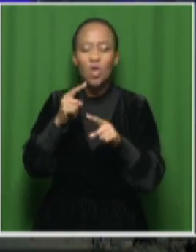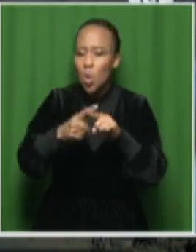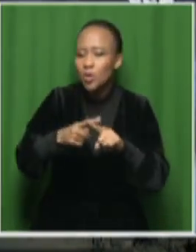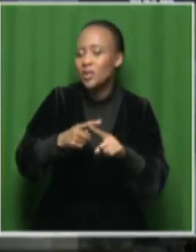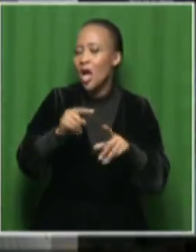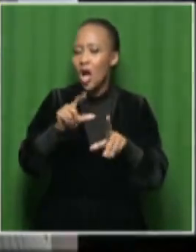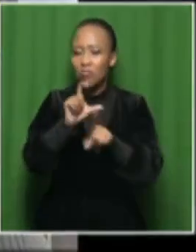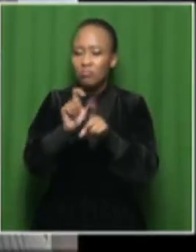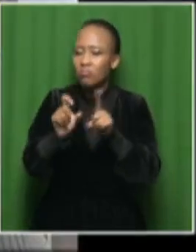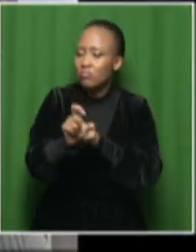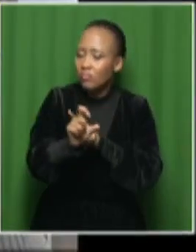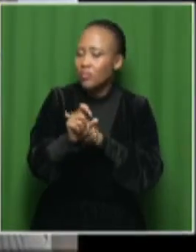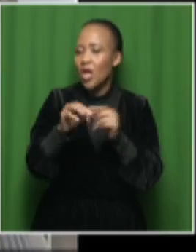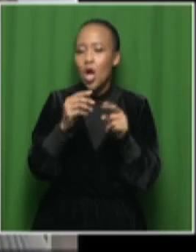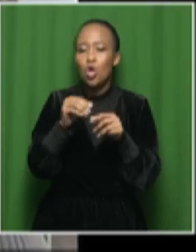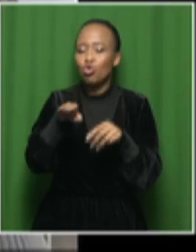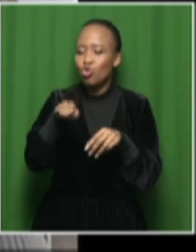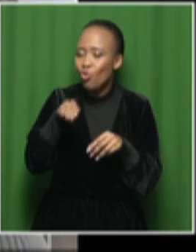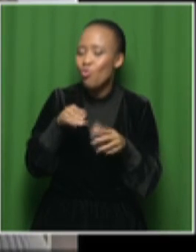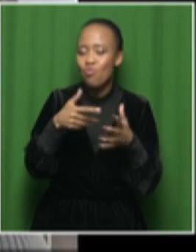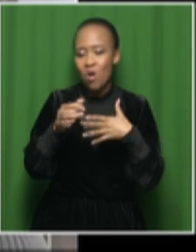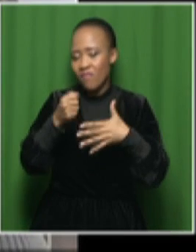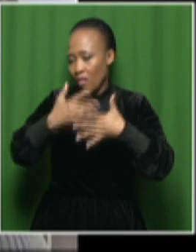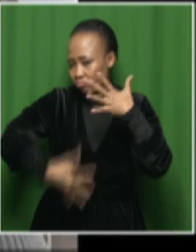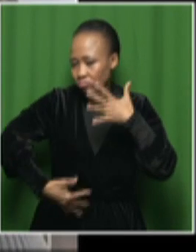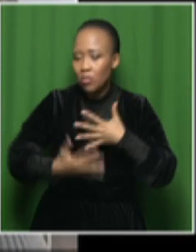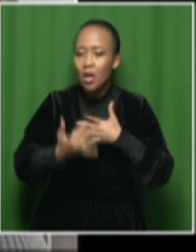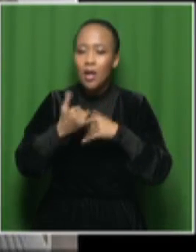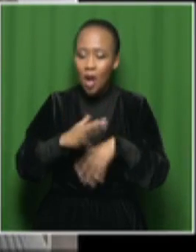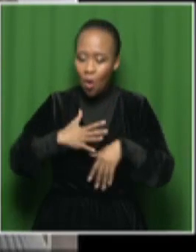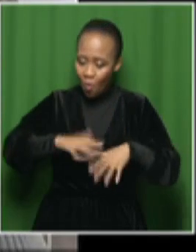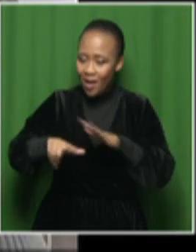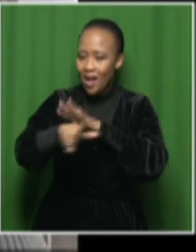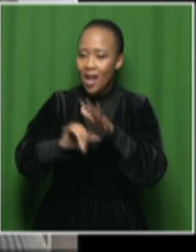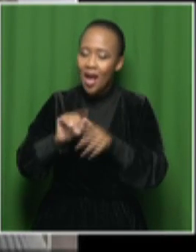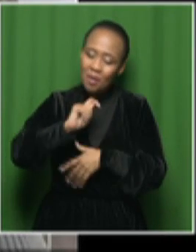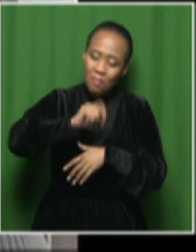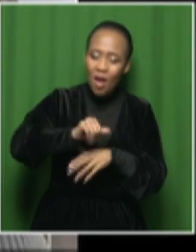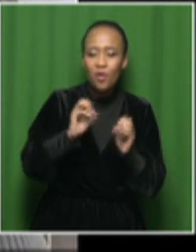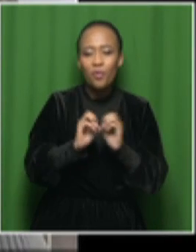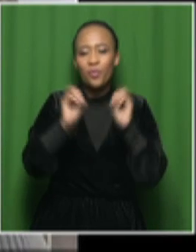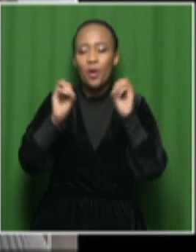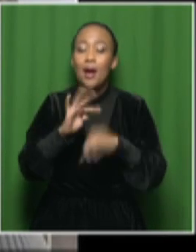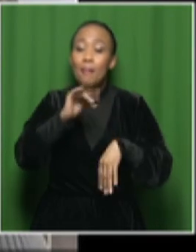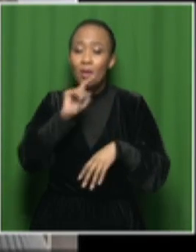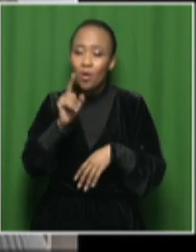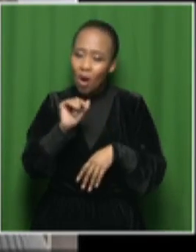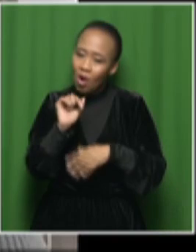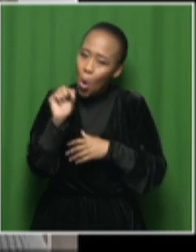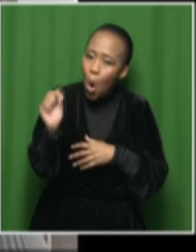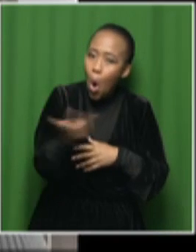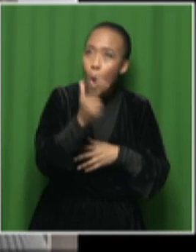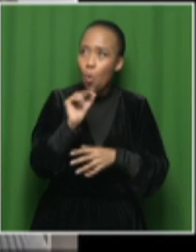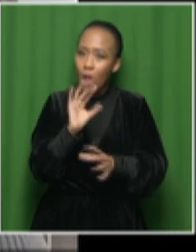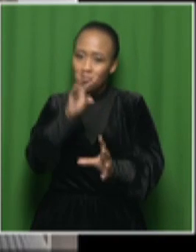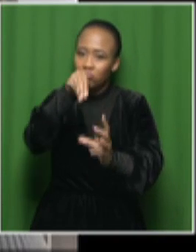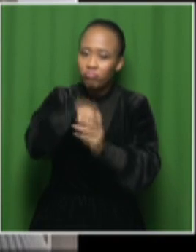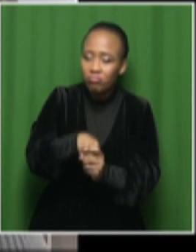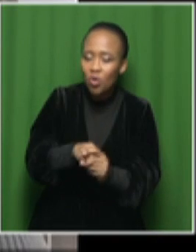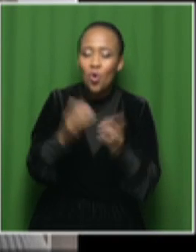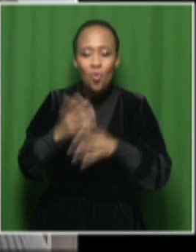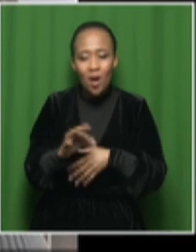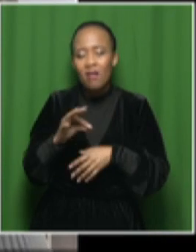the old question of expropriation of land without compensation, where all land will belong to the state or belong to the chiefs or